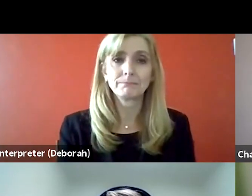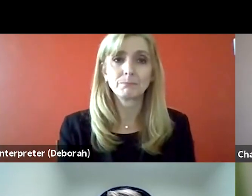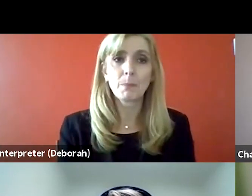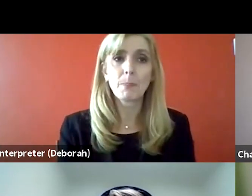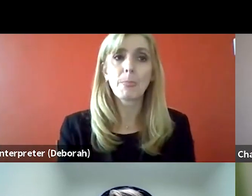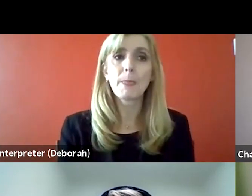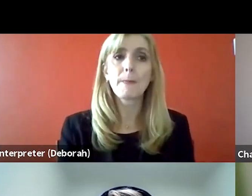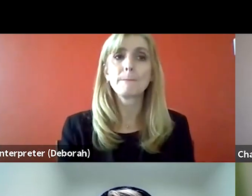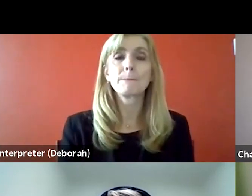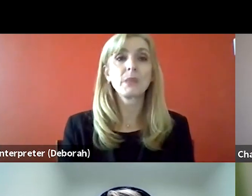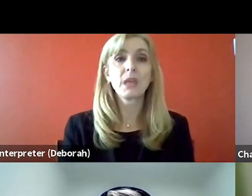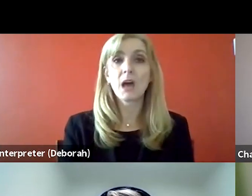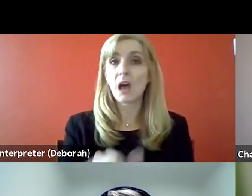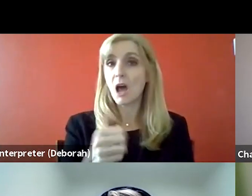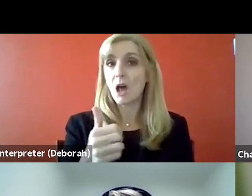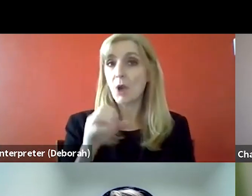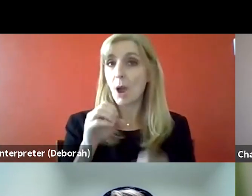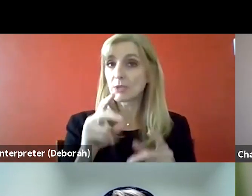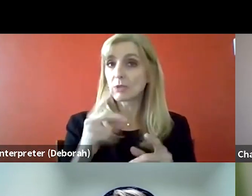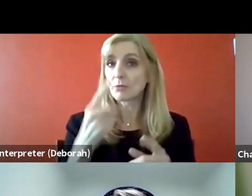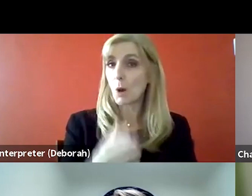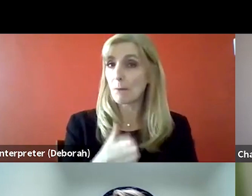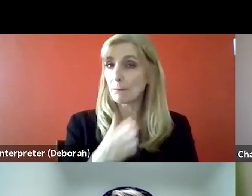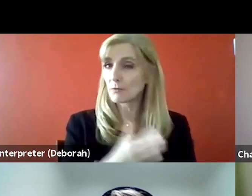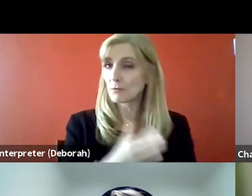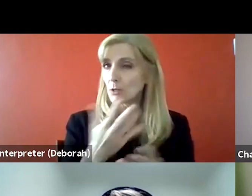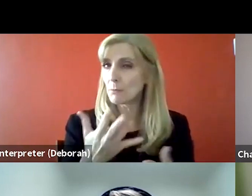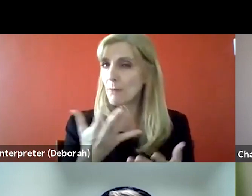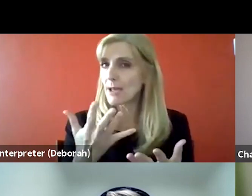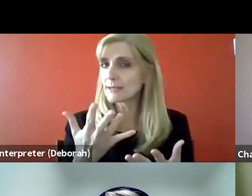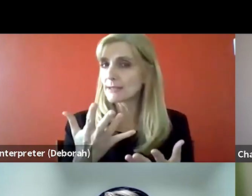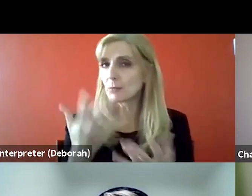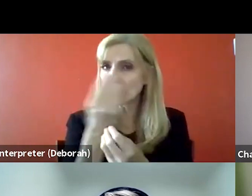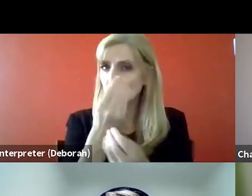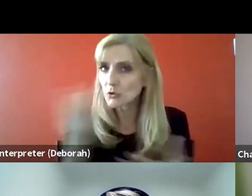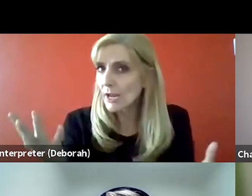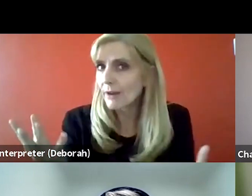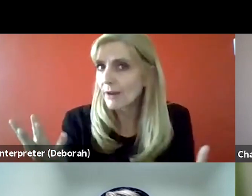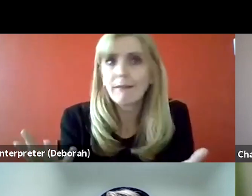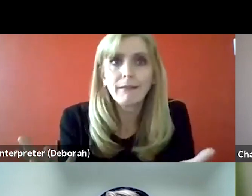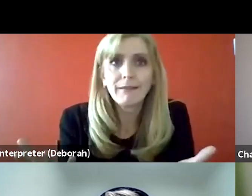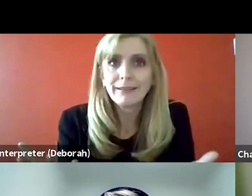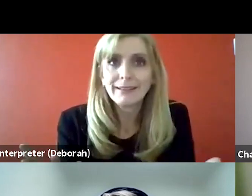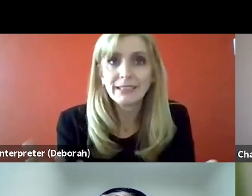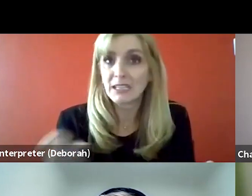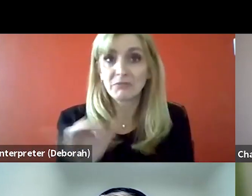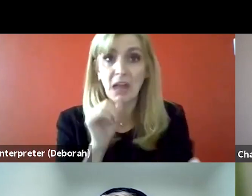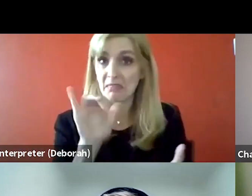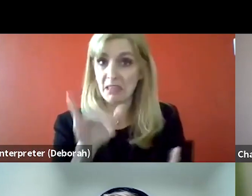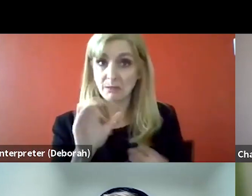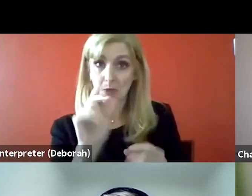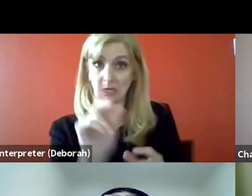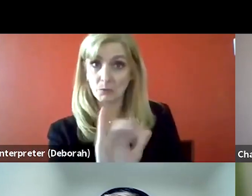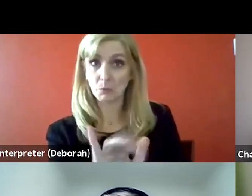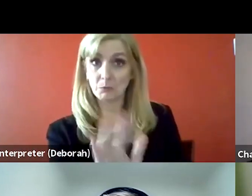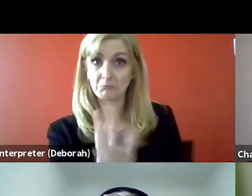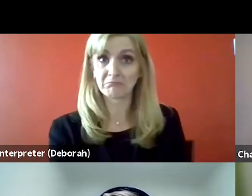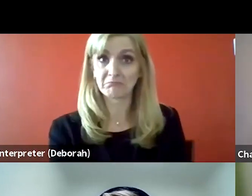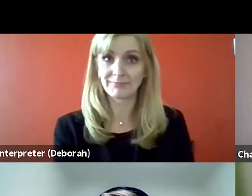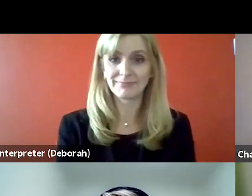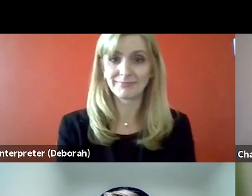Any opportunities for improvement that you might note, or that you would want to share? And if not, that's okay too.